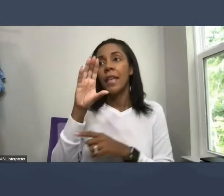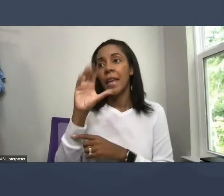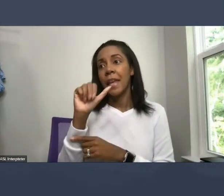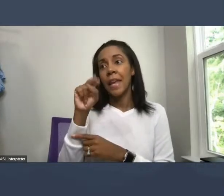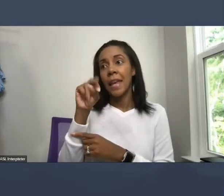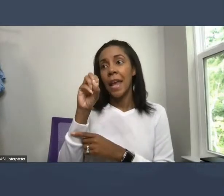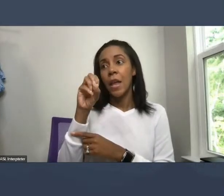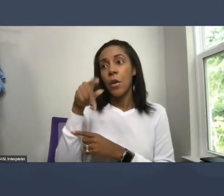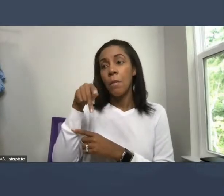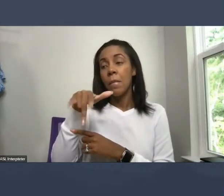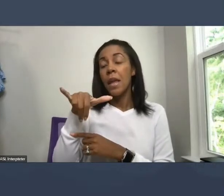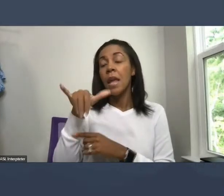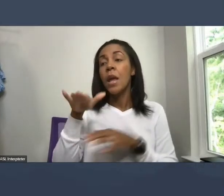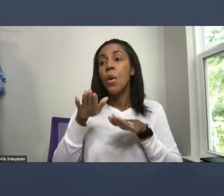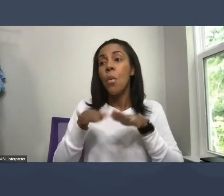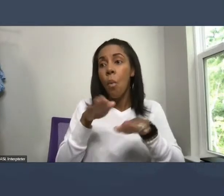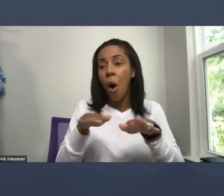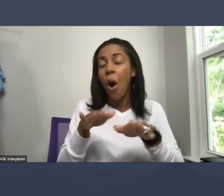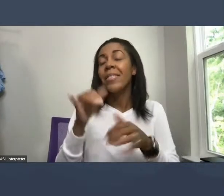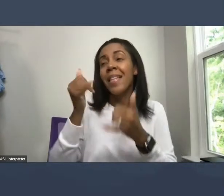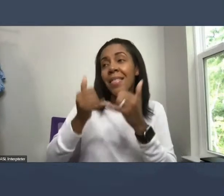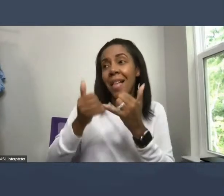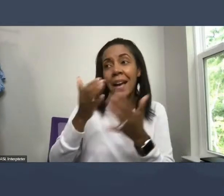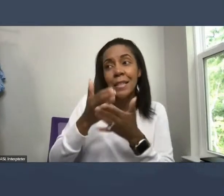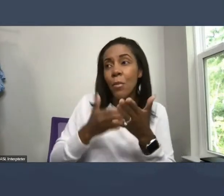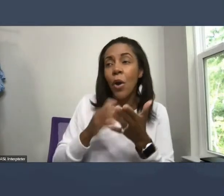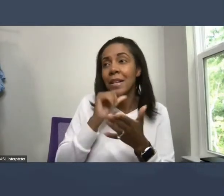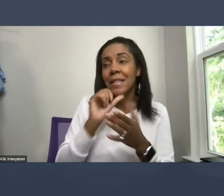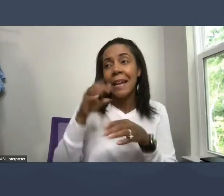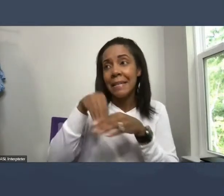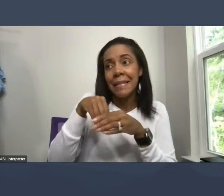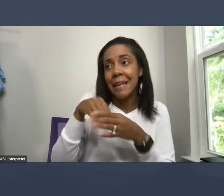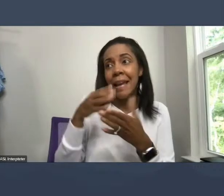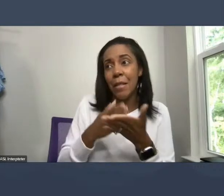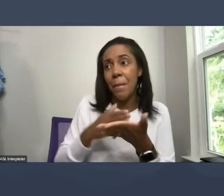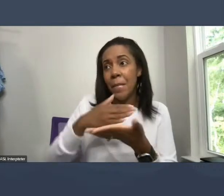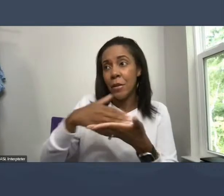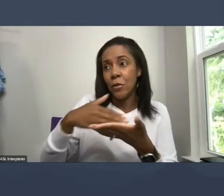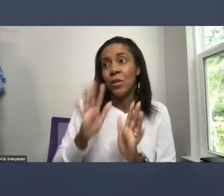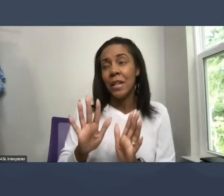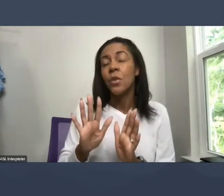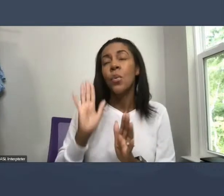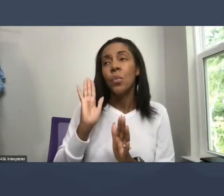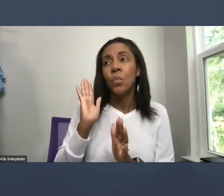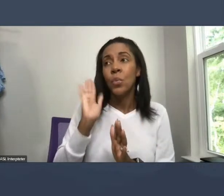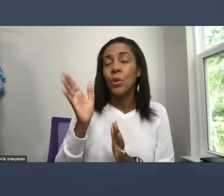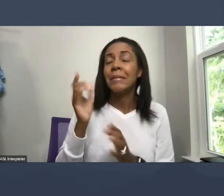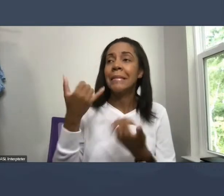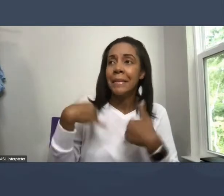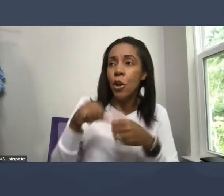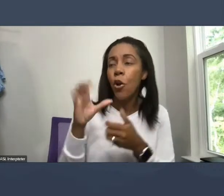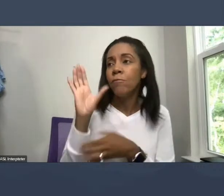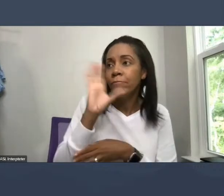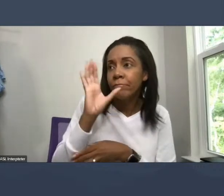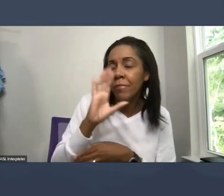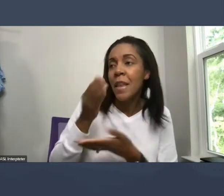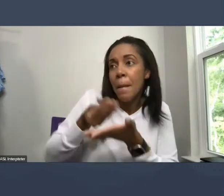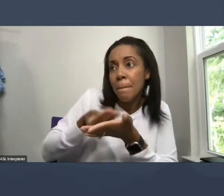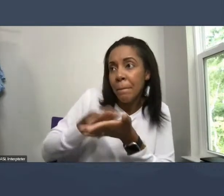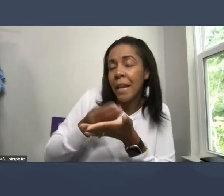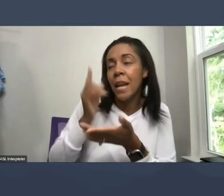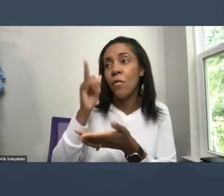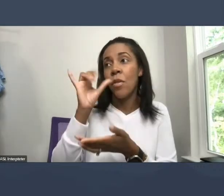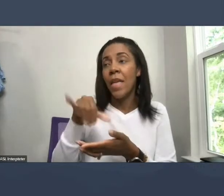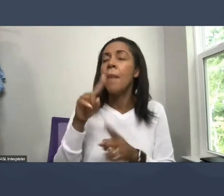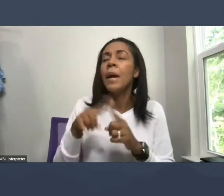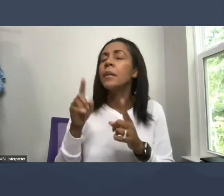on the southernmost tip of the park. And we're still seeking funds for that. That will be in addition to the budget. All right, but